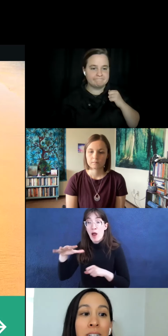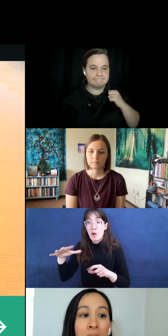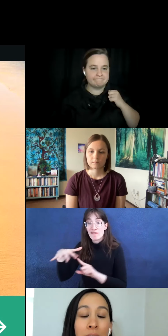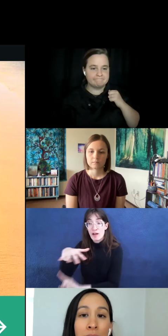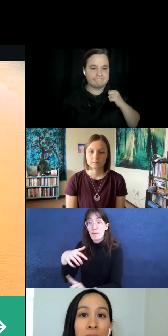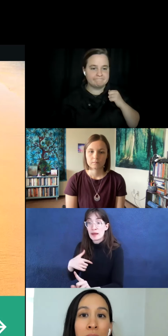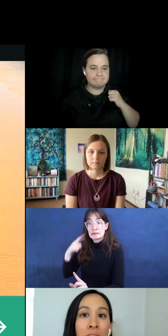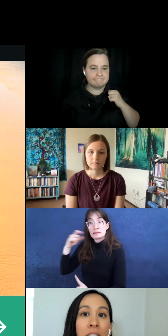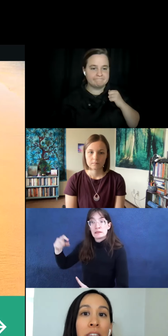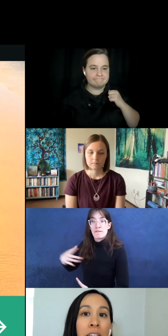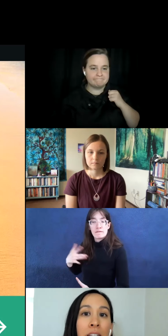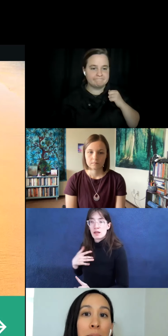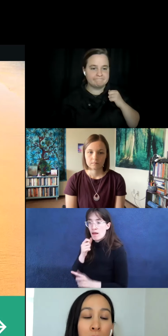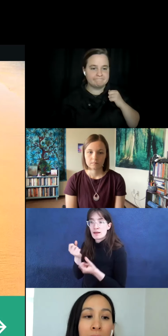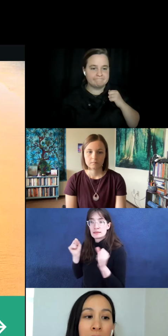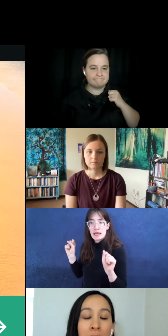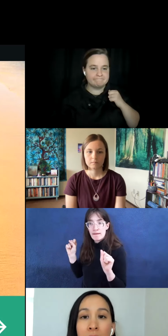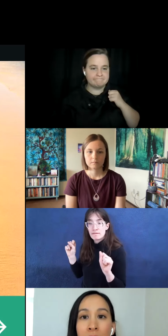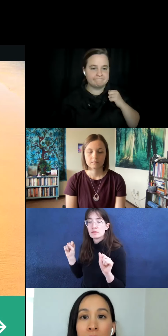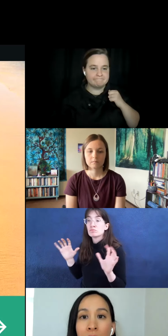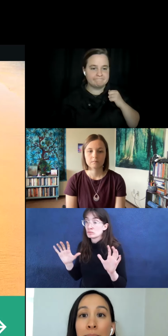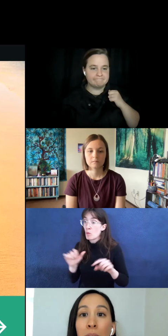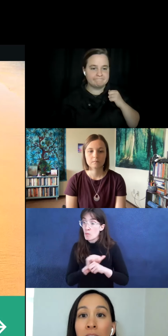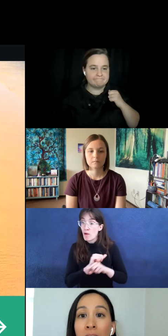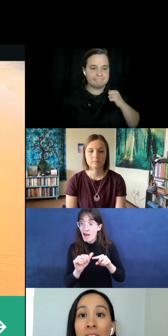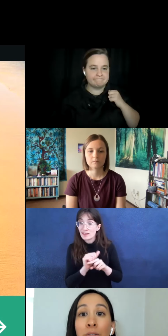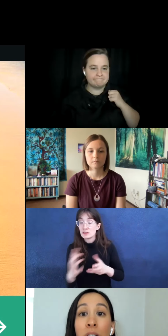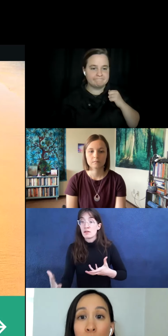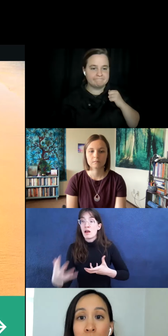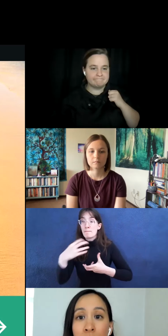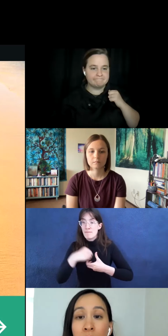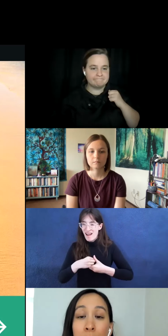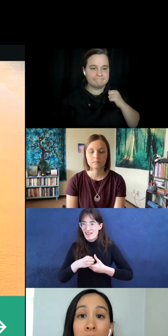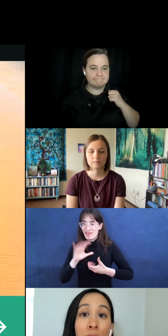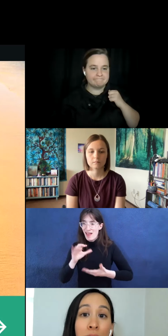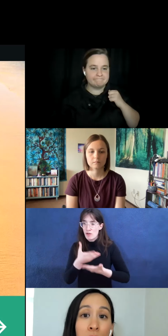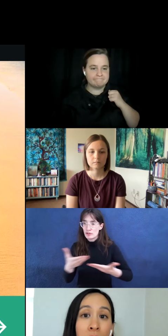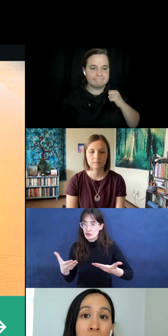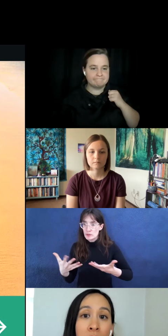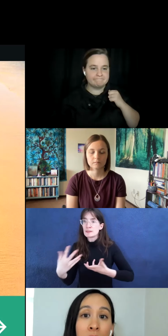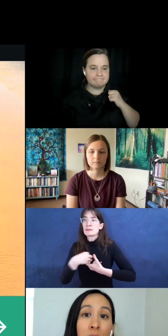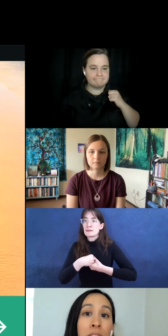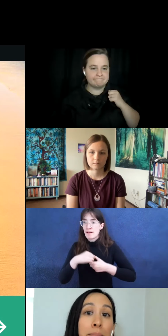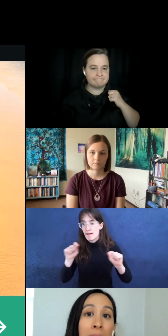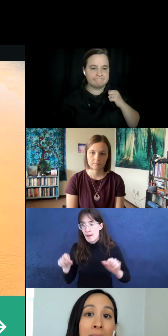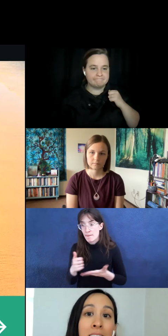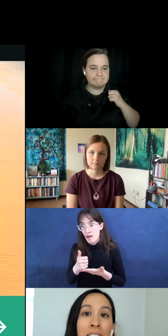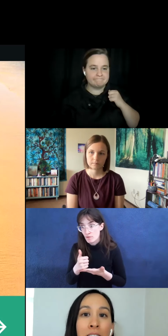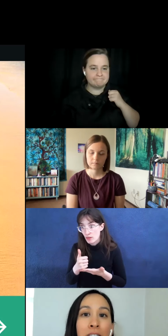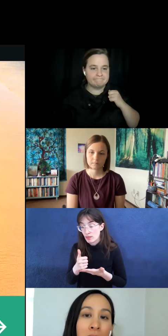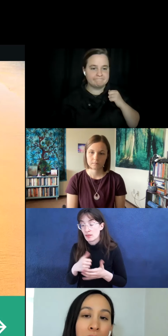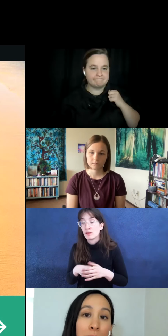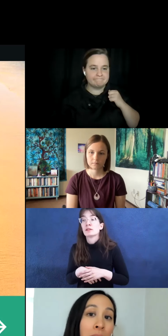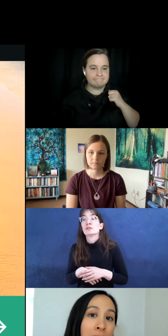it's unsafe, then a practice of embodying that resource can be helpful. So it's